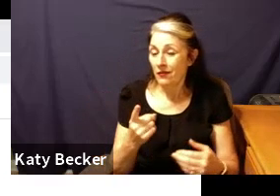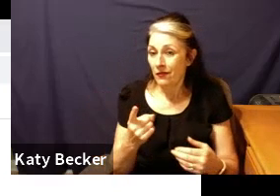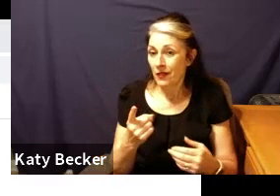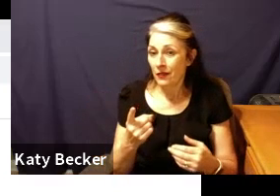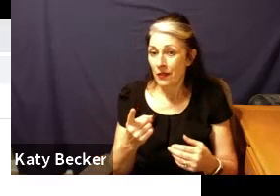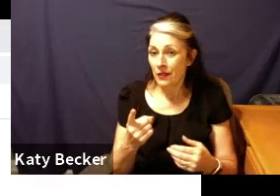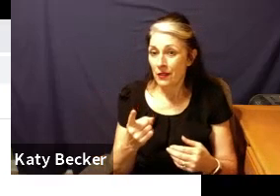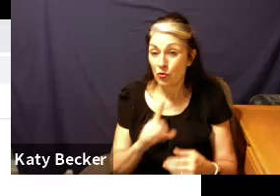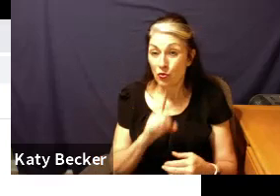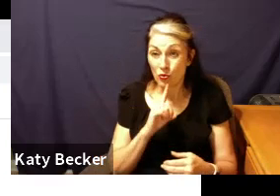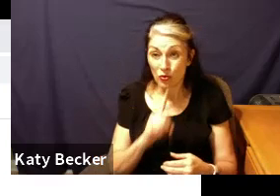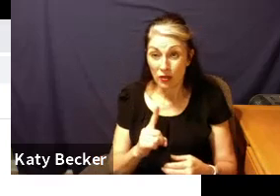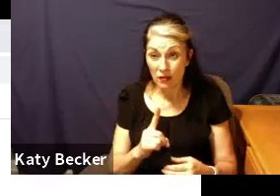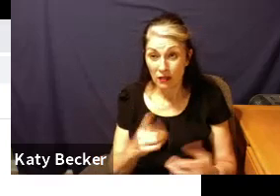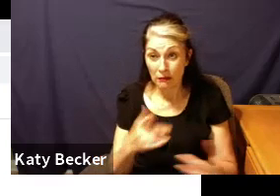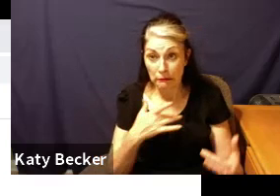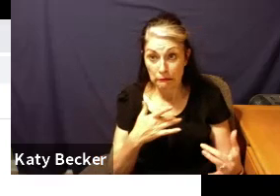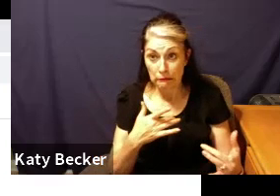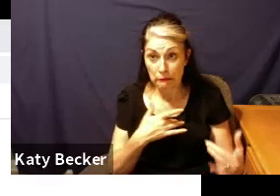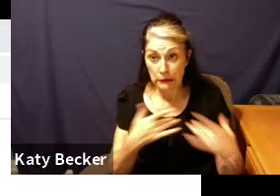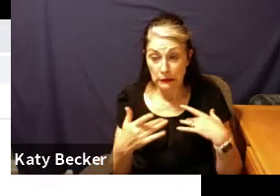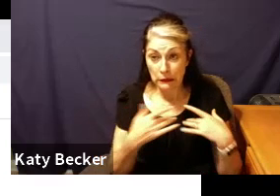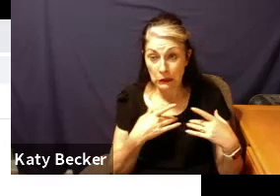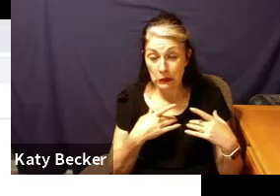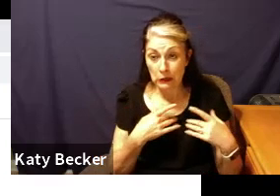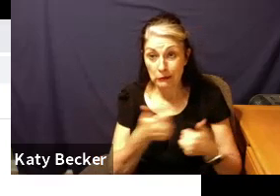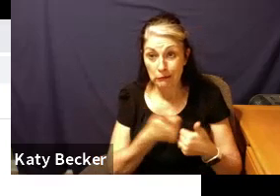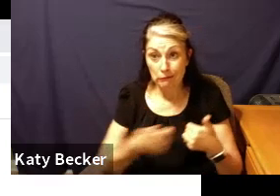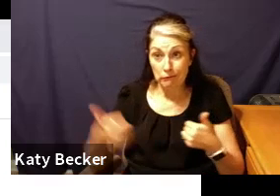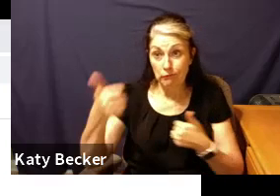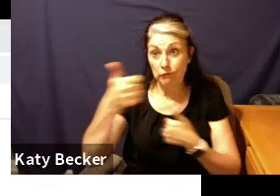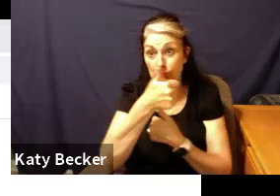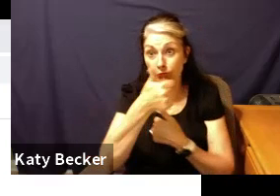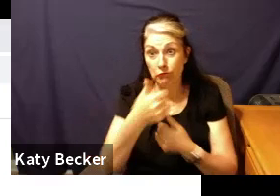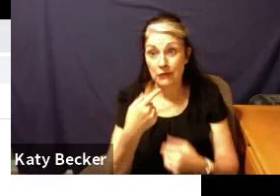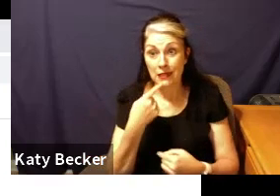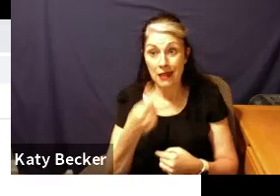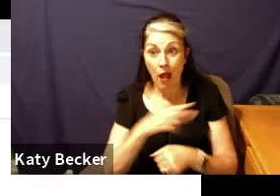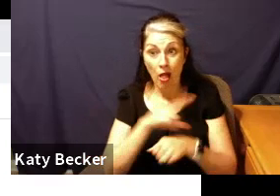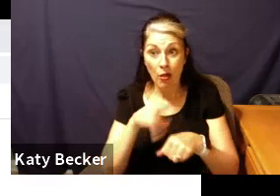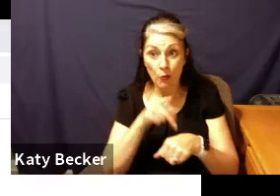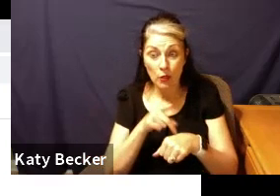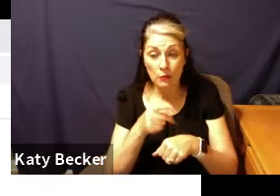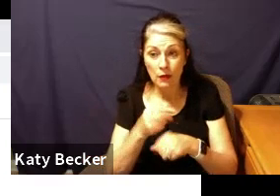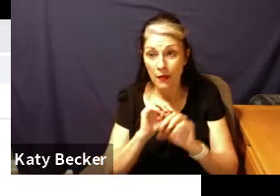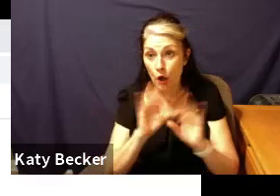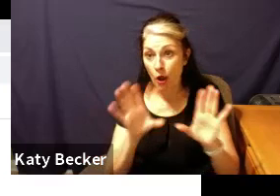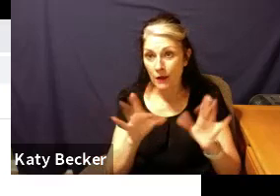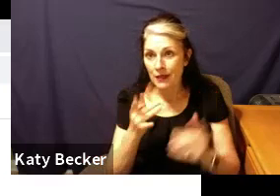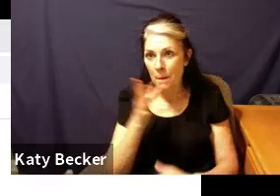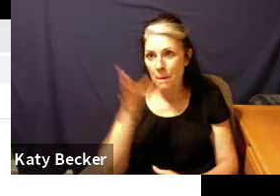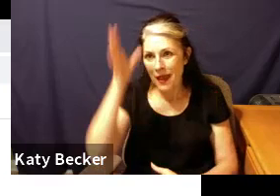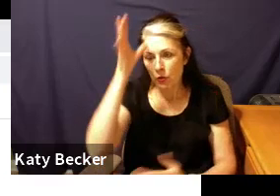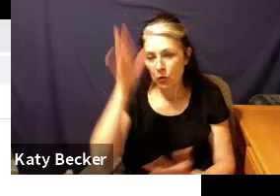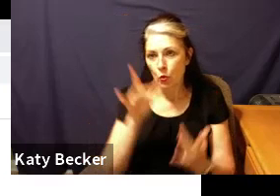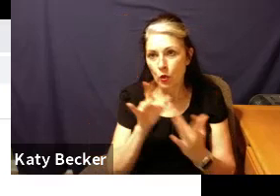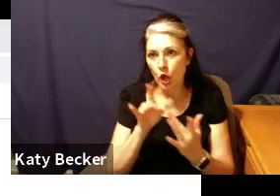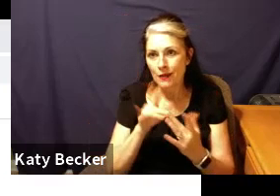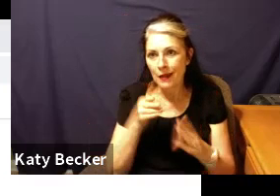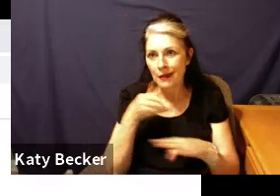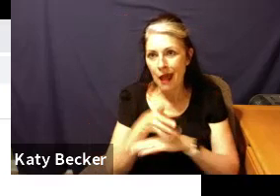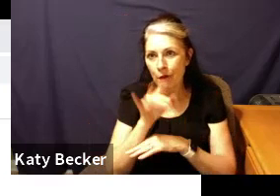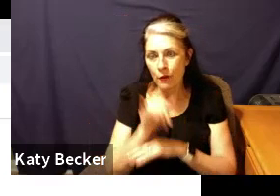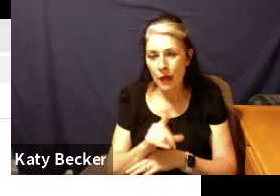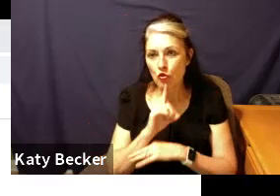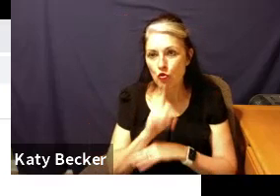truly concerned about, it may go up to the principal. And then obviously parents will be contacted after that. So it